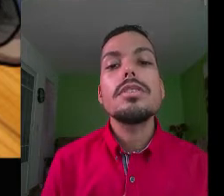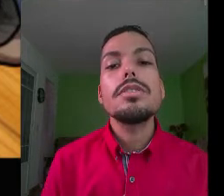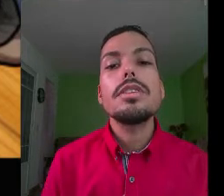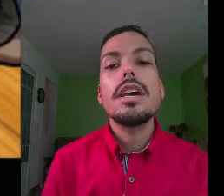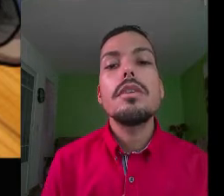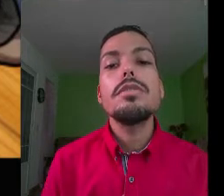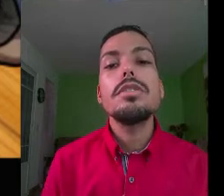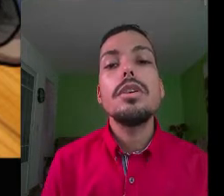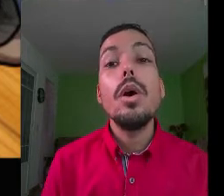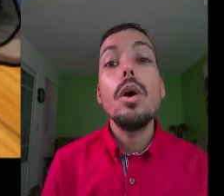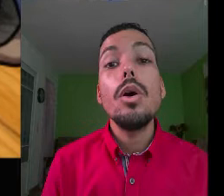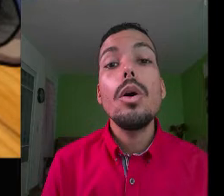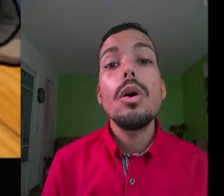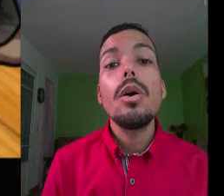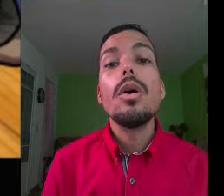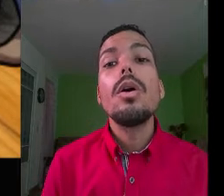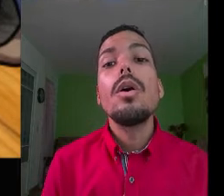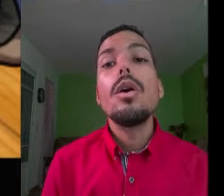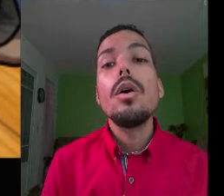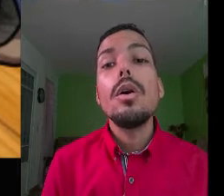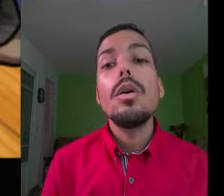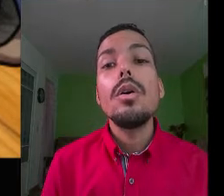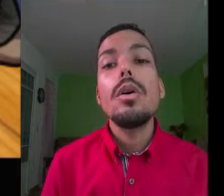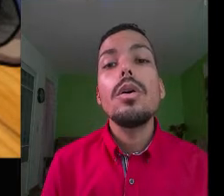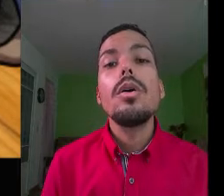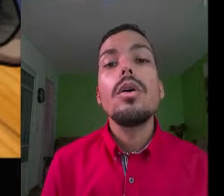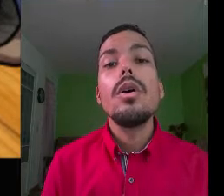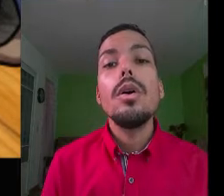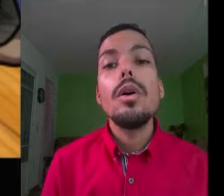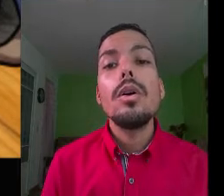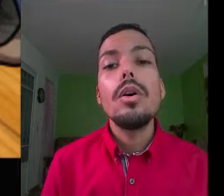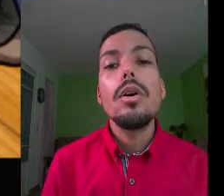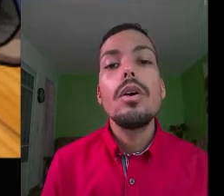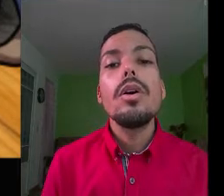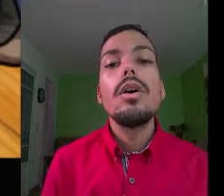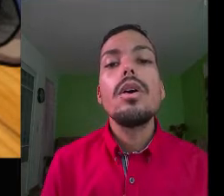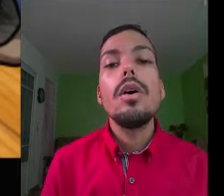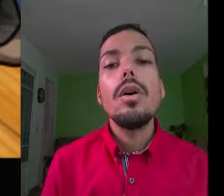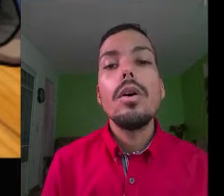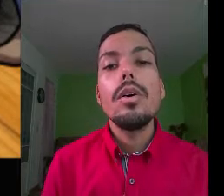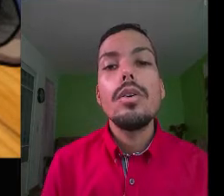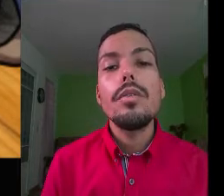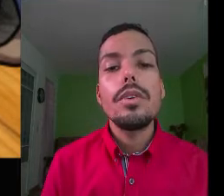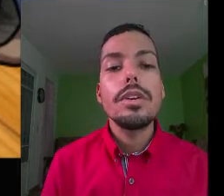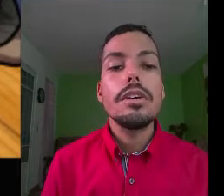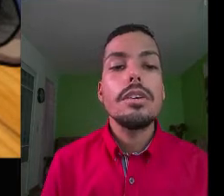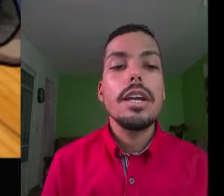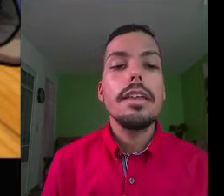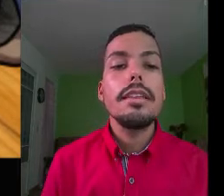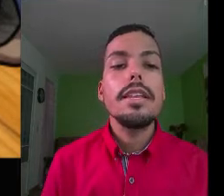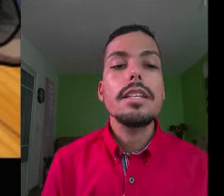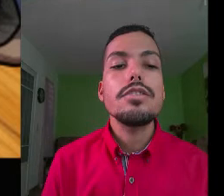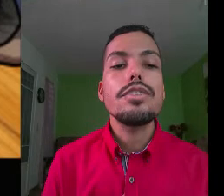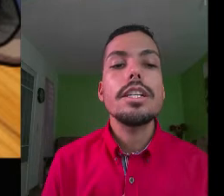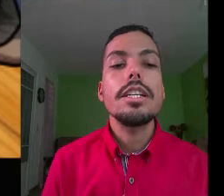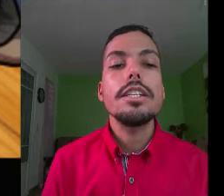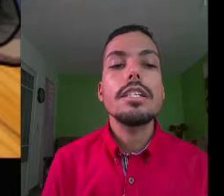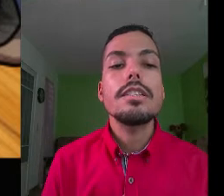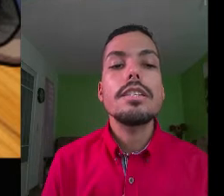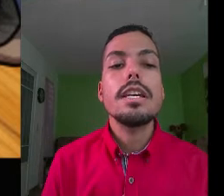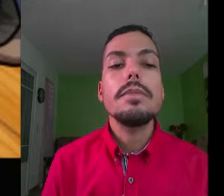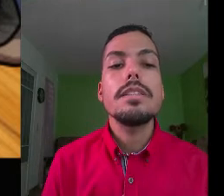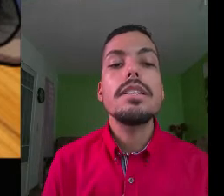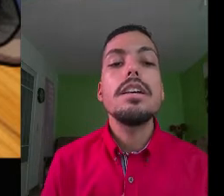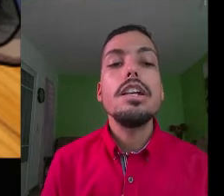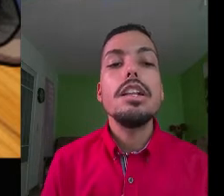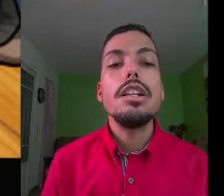it's going to sound O. O. O. Oh, very good. Okay, the next friend here,